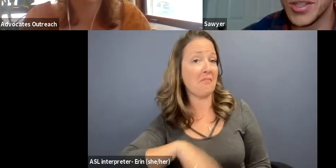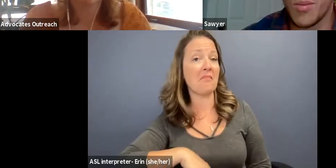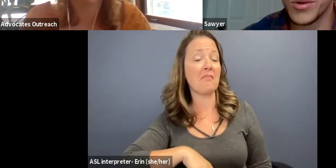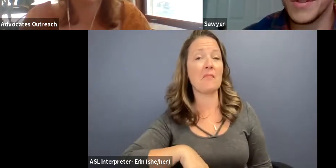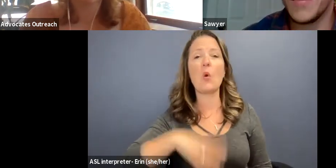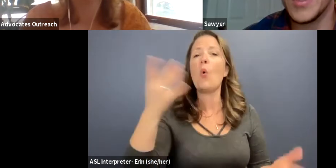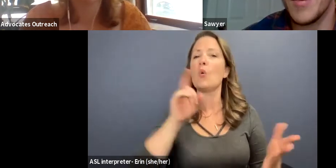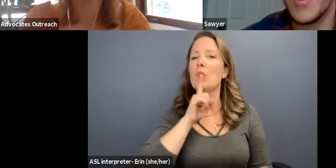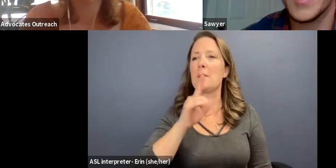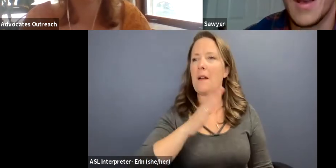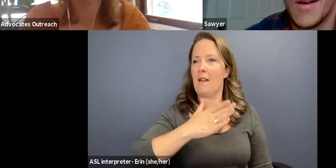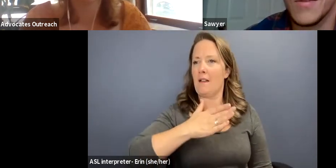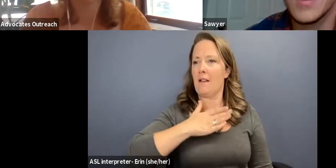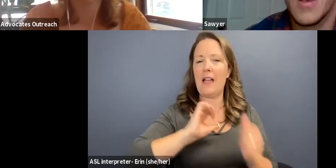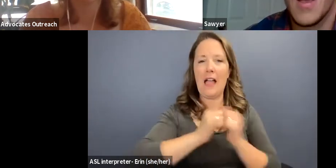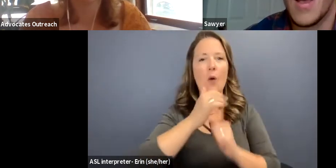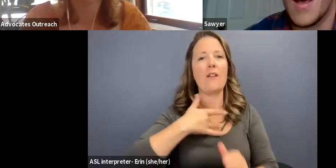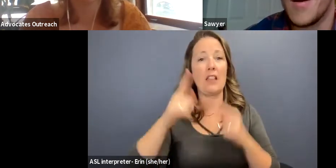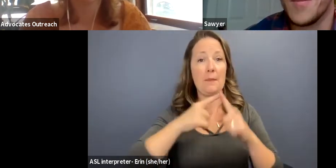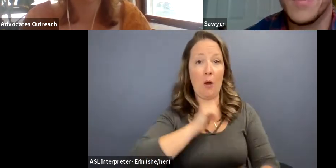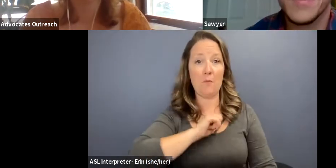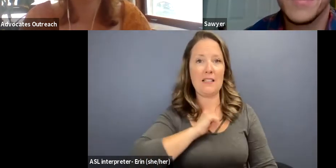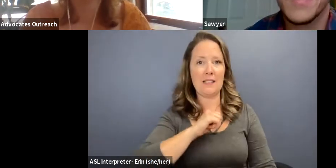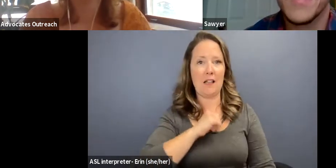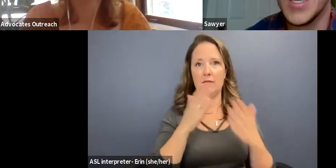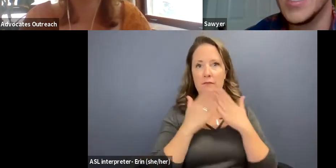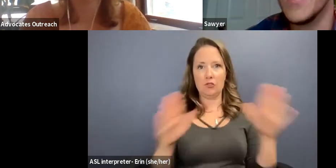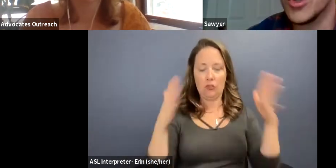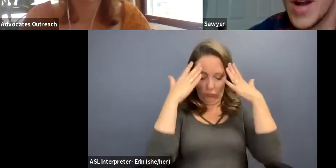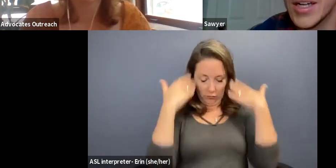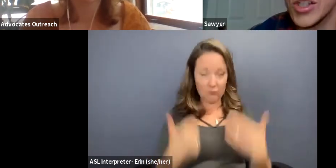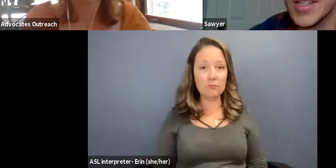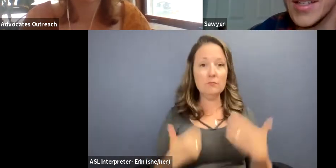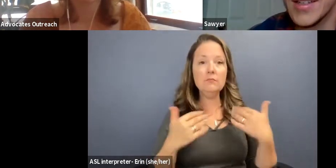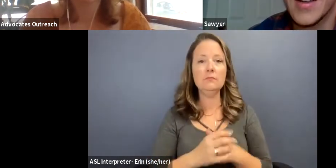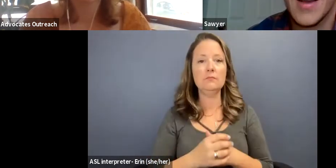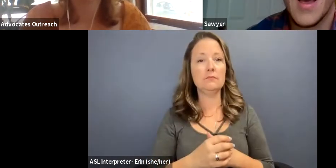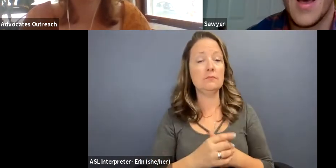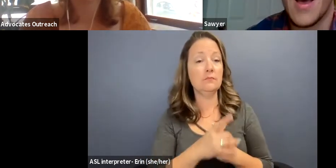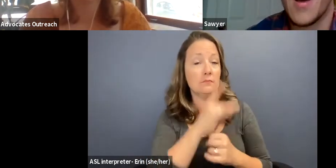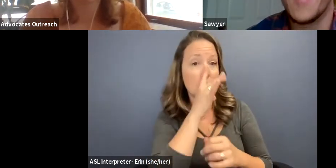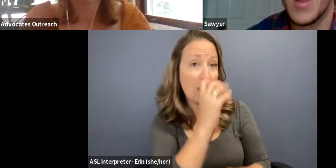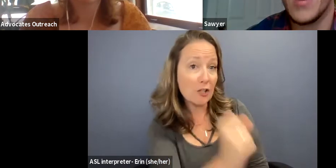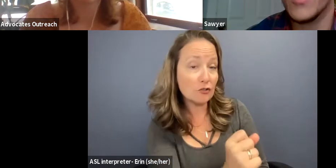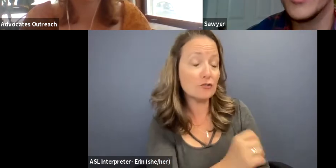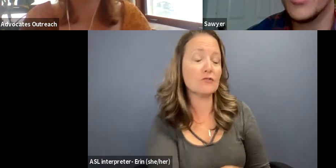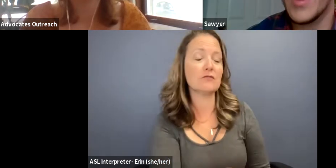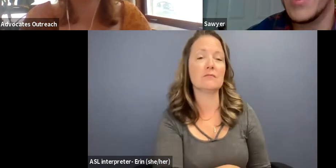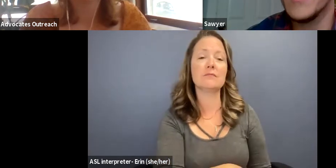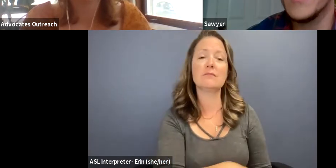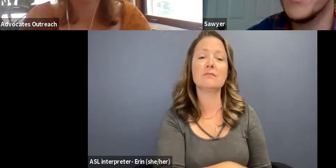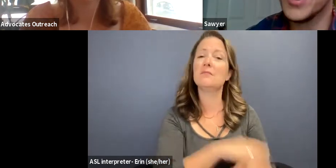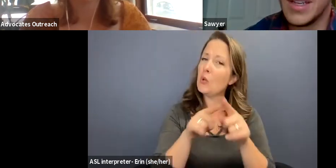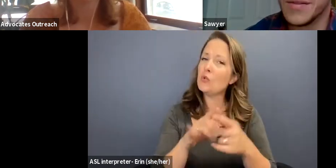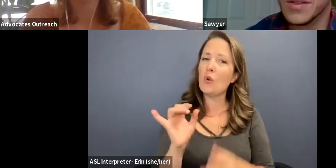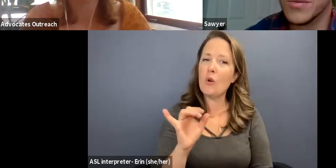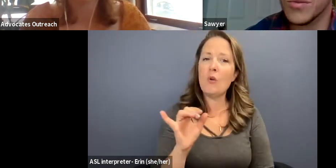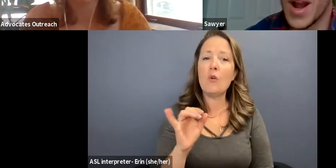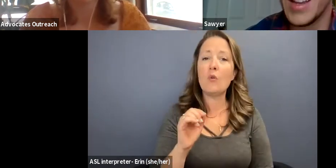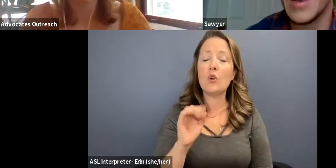before kids know anything about what sex is, they are going to be noticing things about bodies, like their